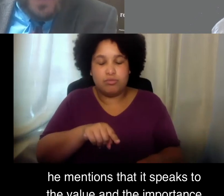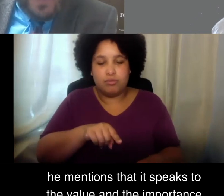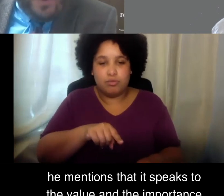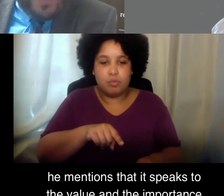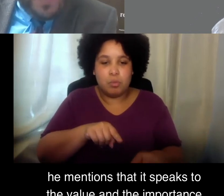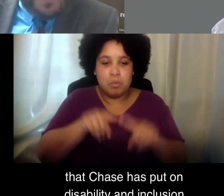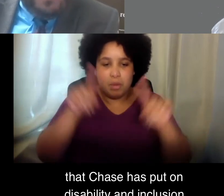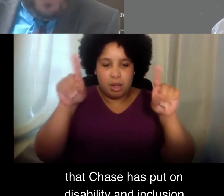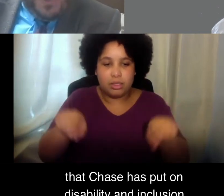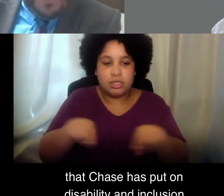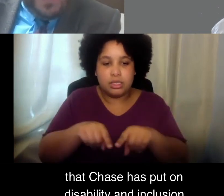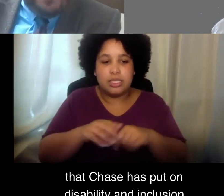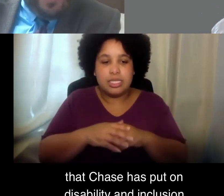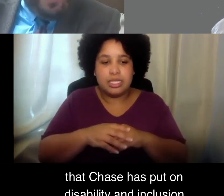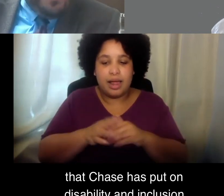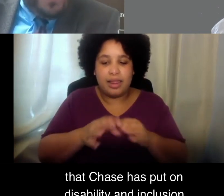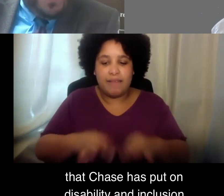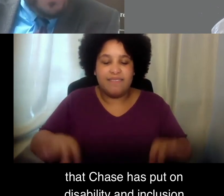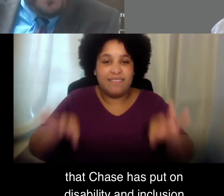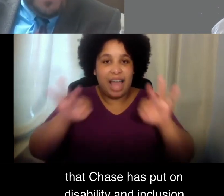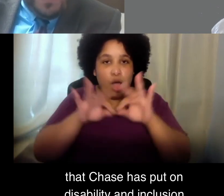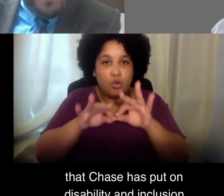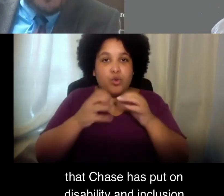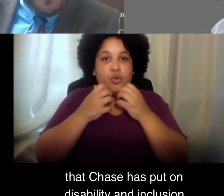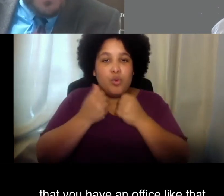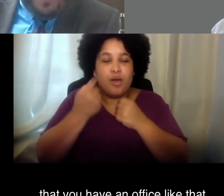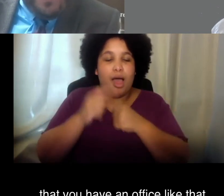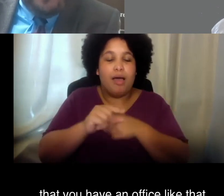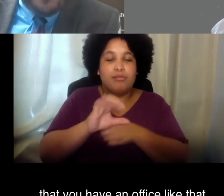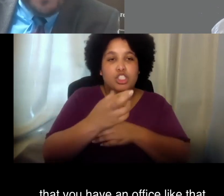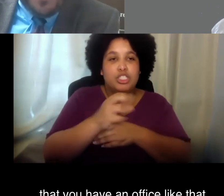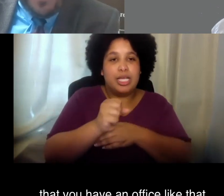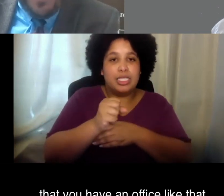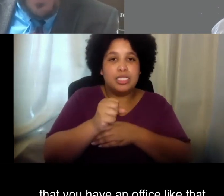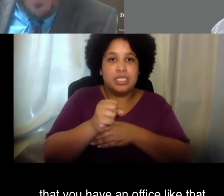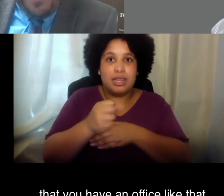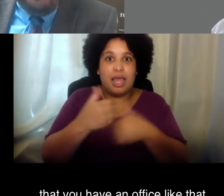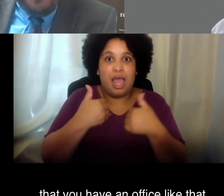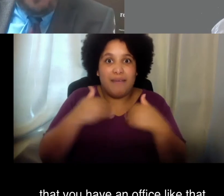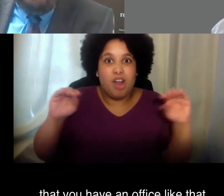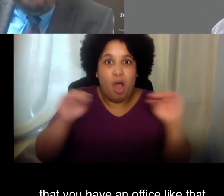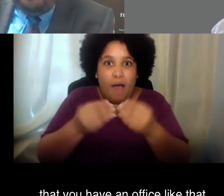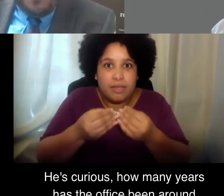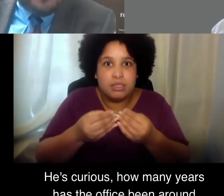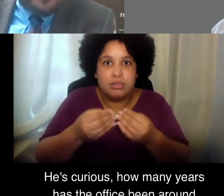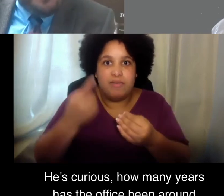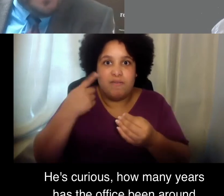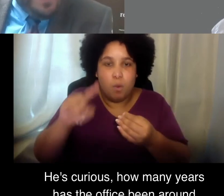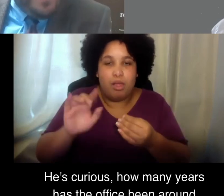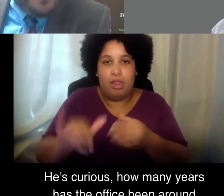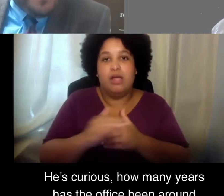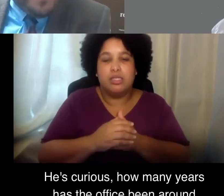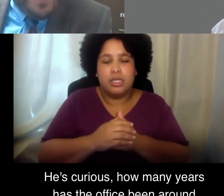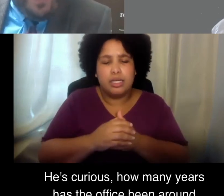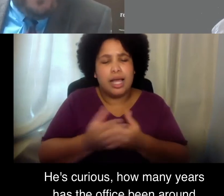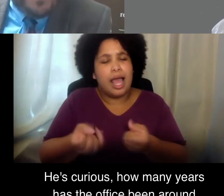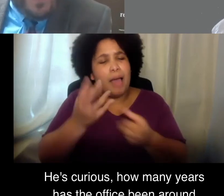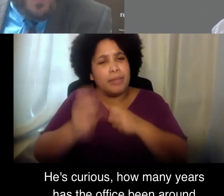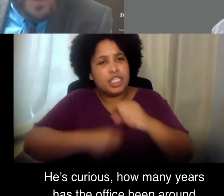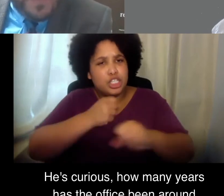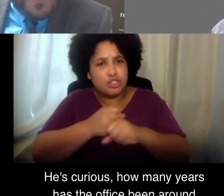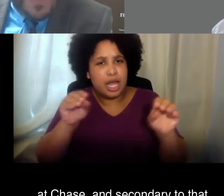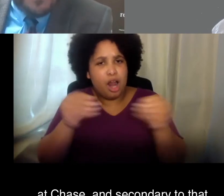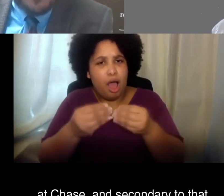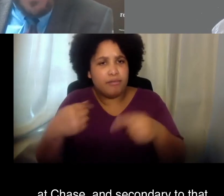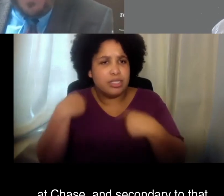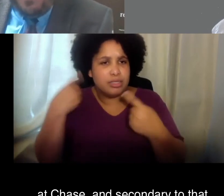value and the importance that Chase has put on disability and inclusion, that you have an office like that. He's curious, how many years has the office been